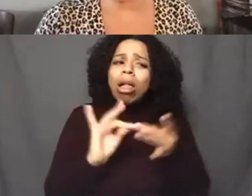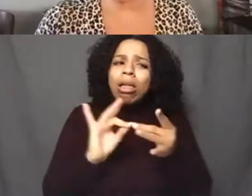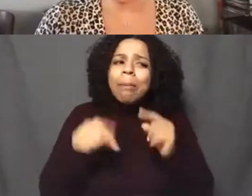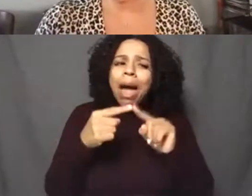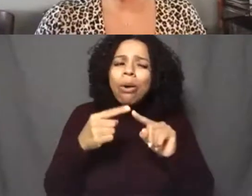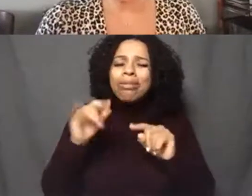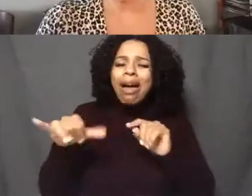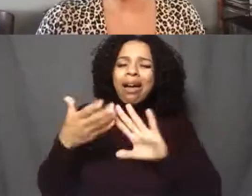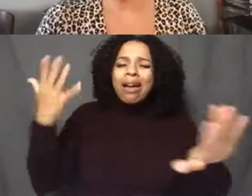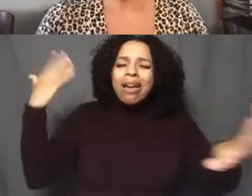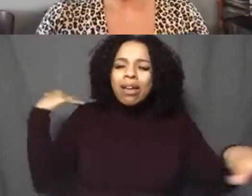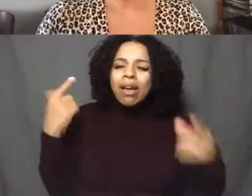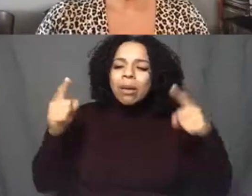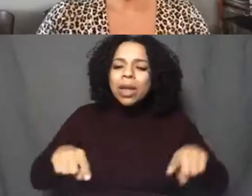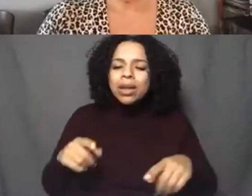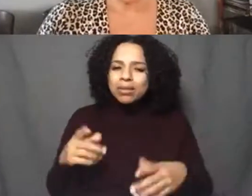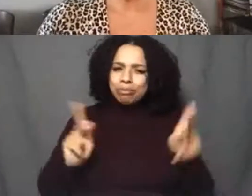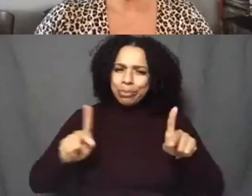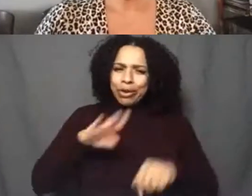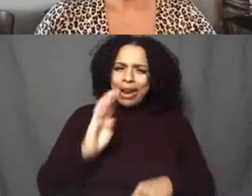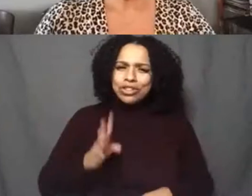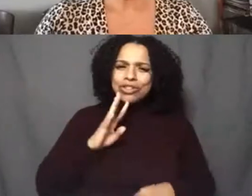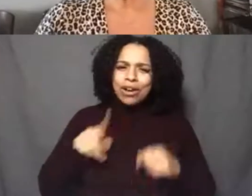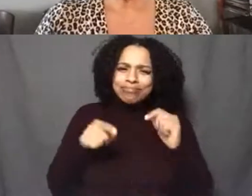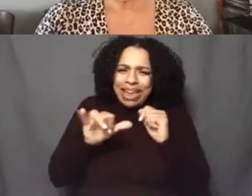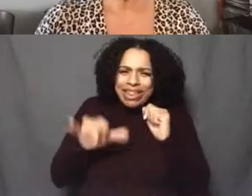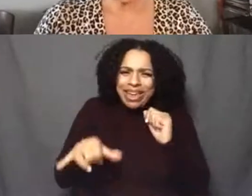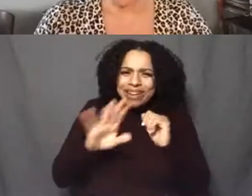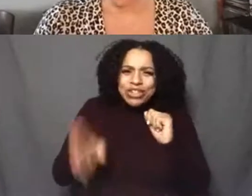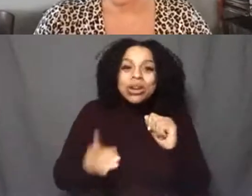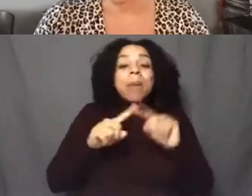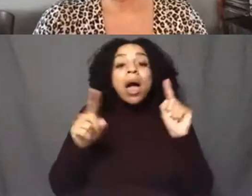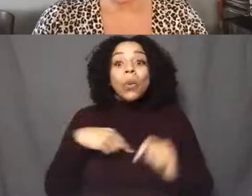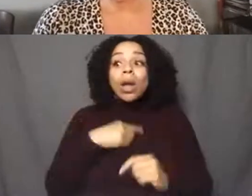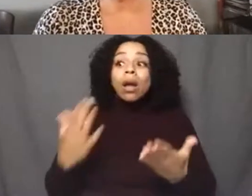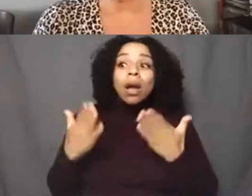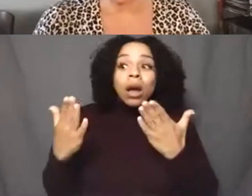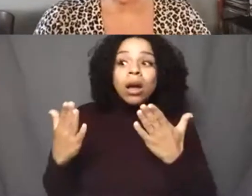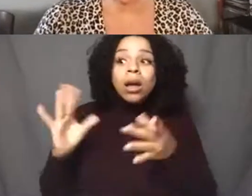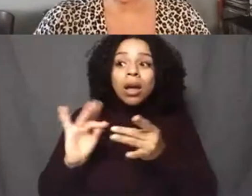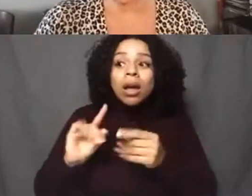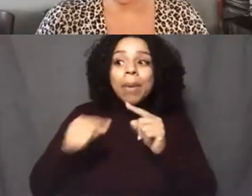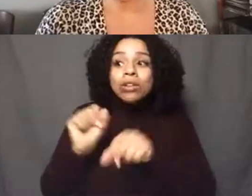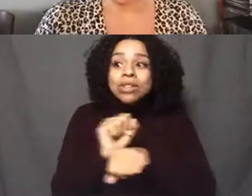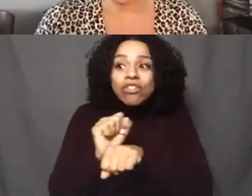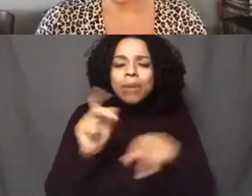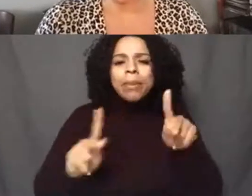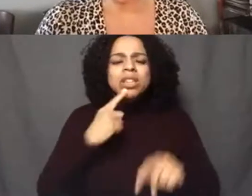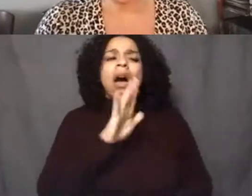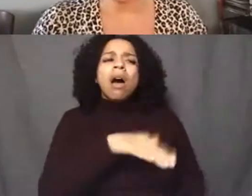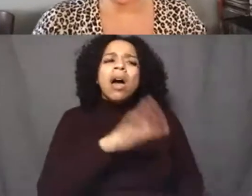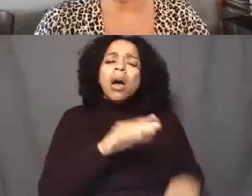why are you bringing that up? No one ever says that. But when it comes to slavery, we're always told that we need to move on, that that happened so long ago, that how could